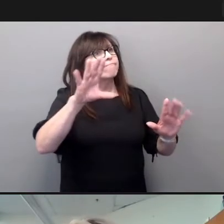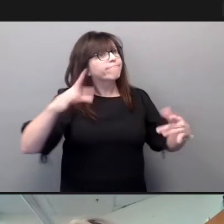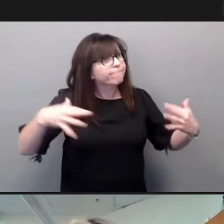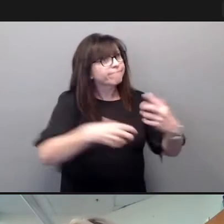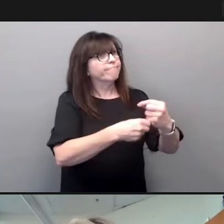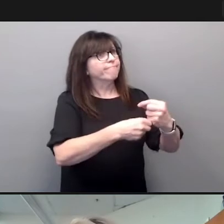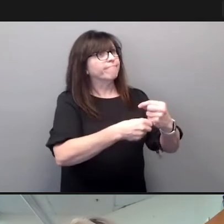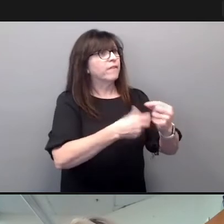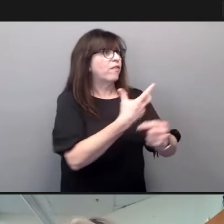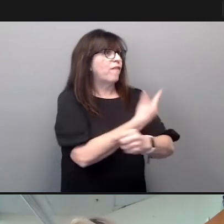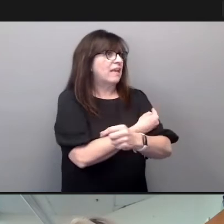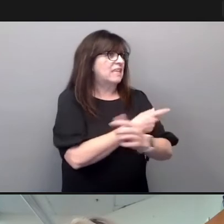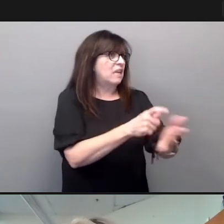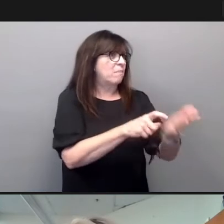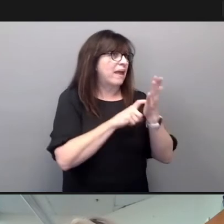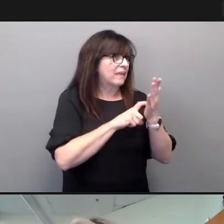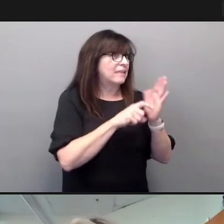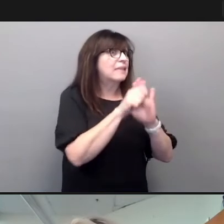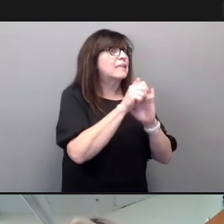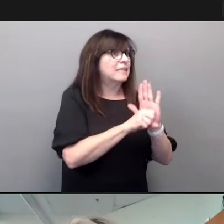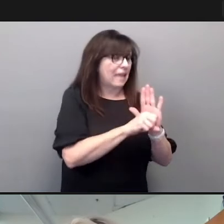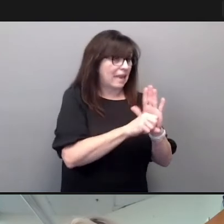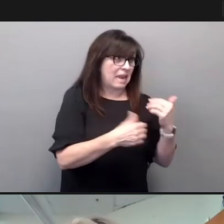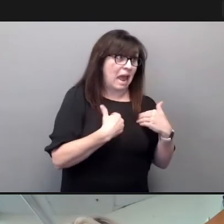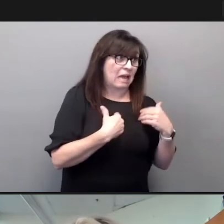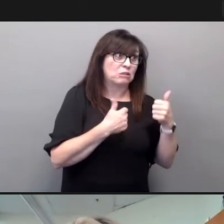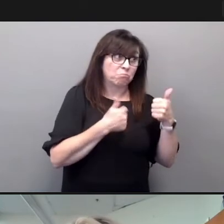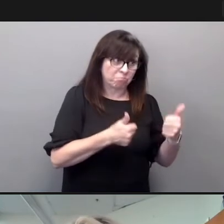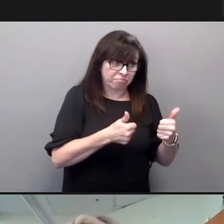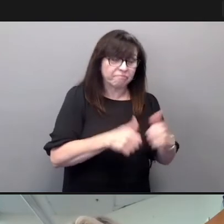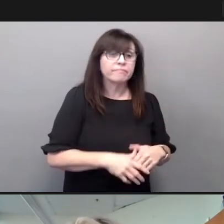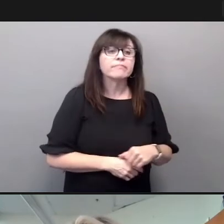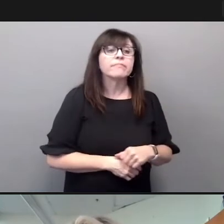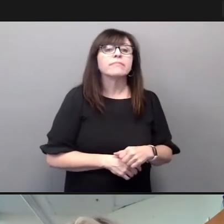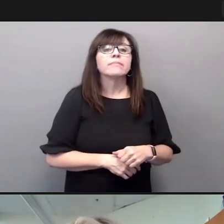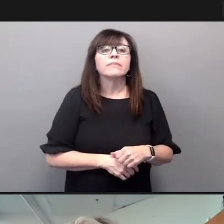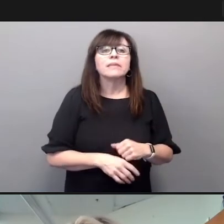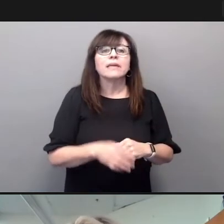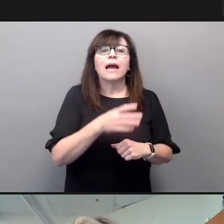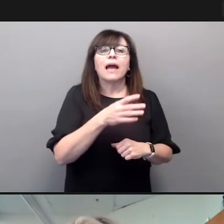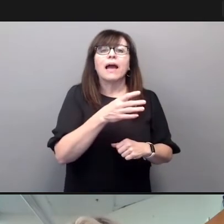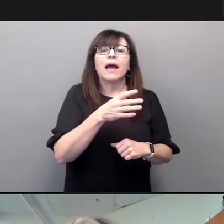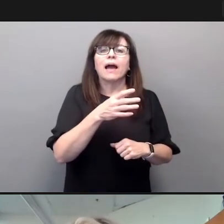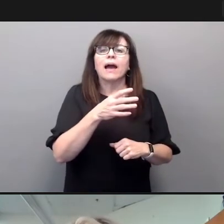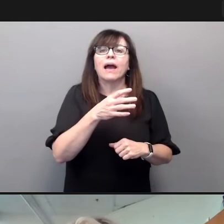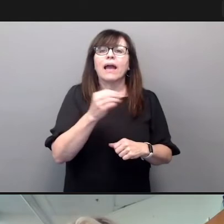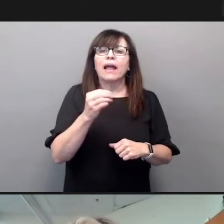vaccine mandates that the state has, and a